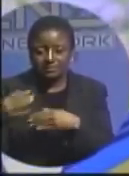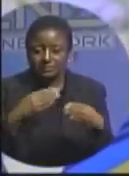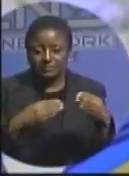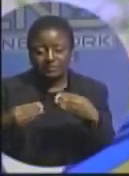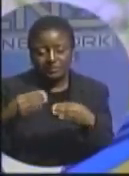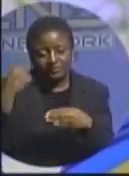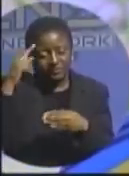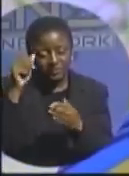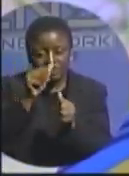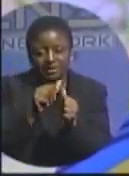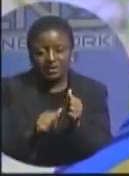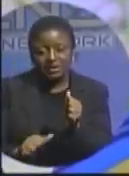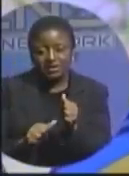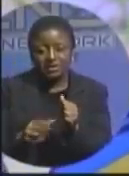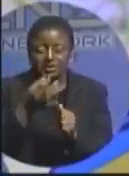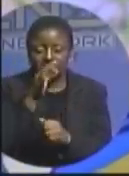point.